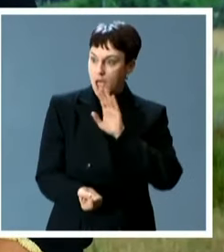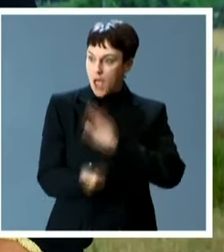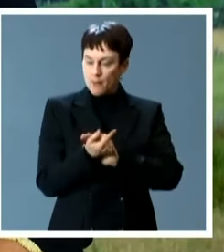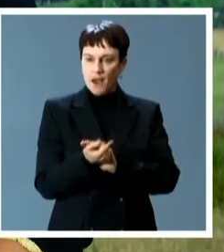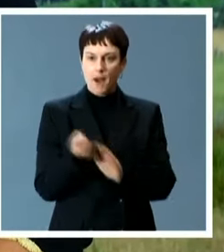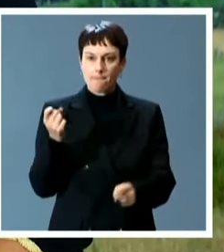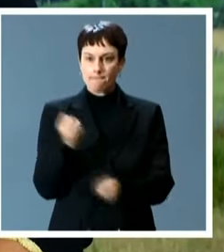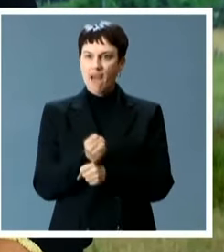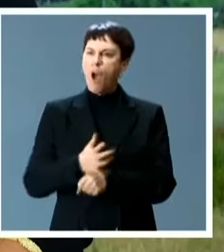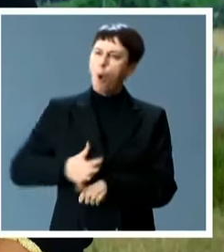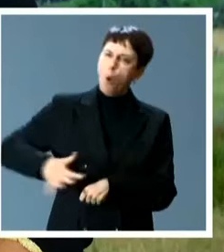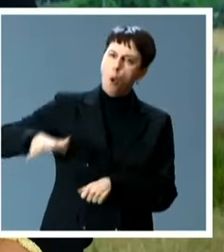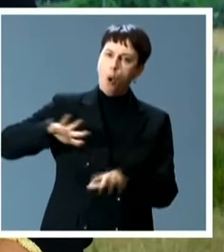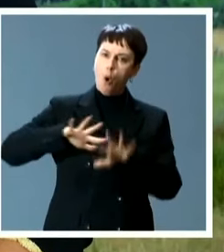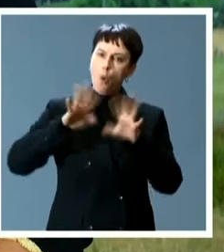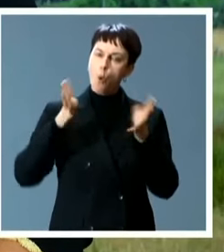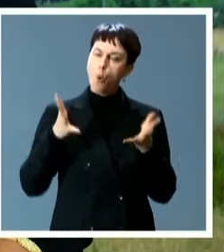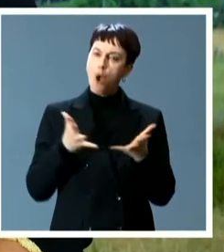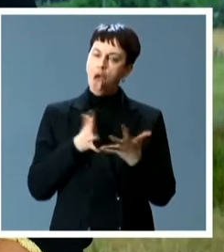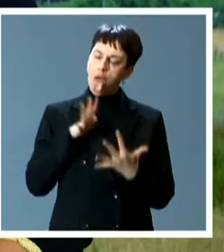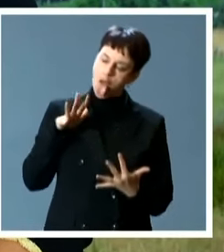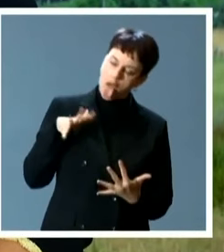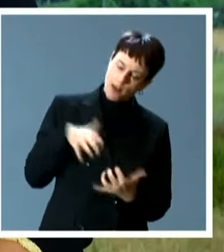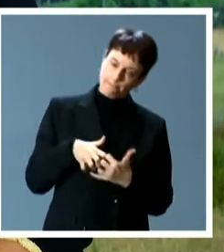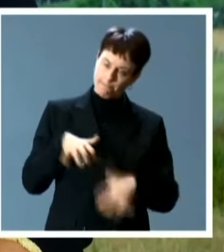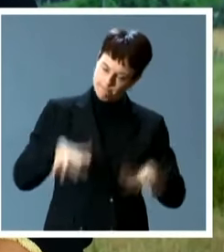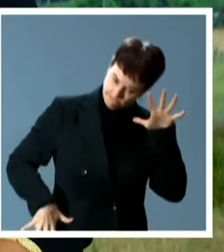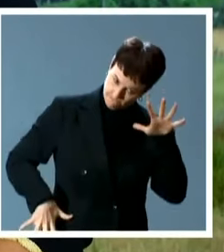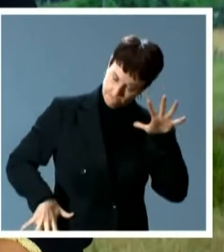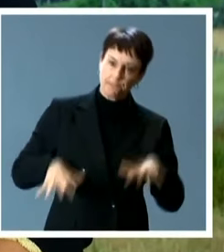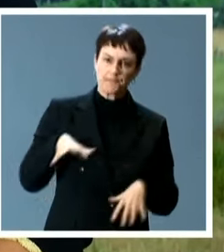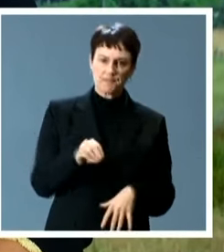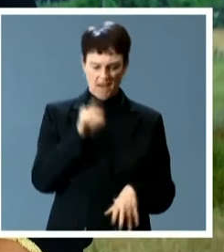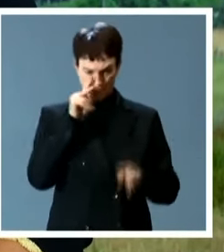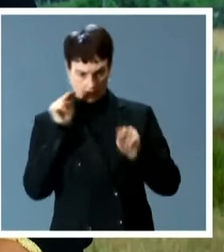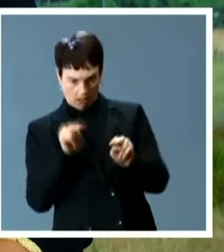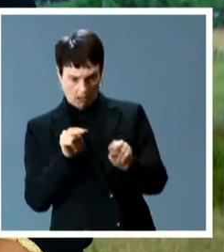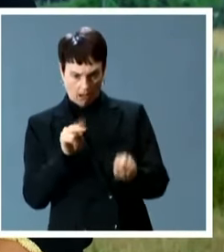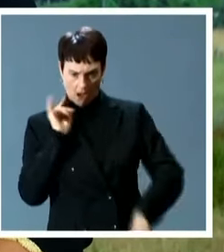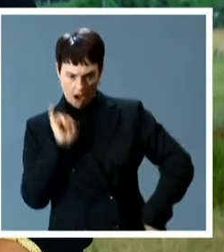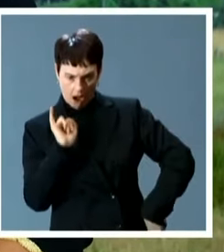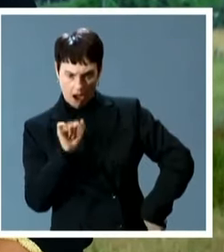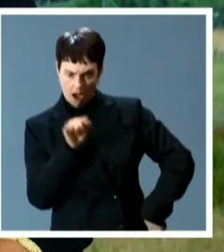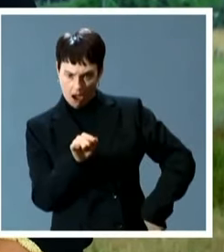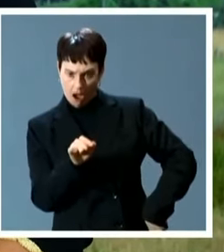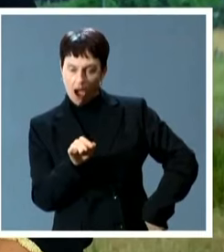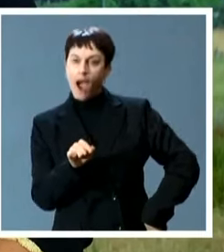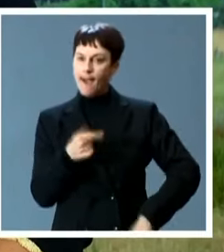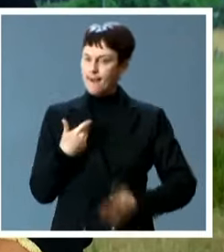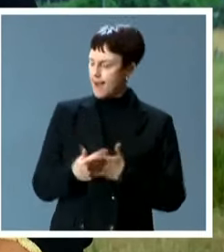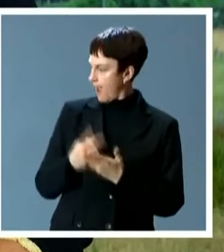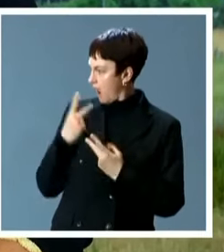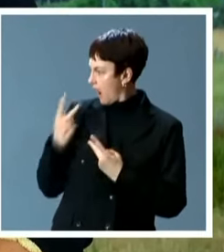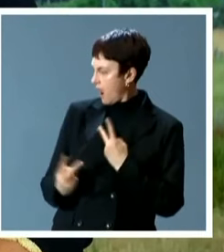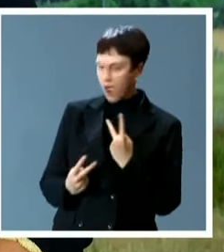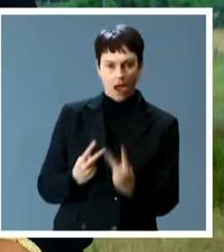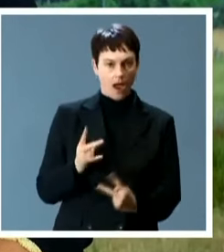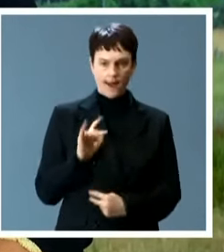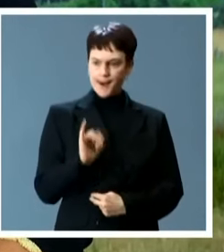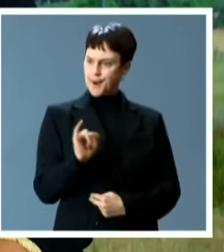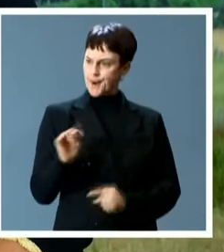value systems of the last century and exposing a harvest of inequalities that